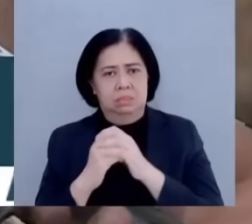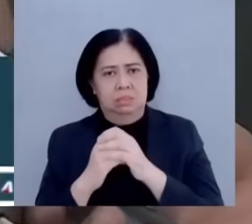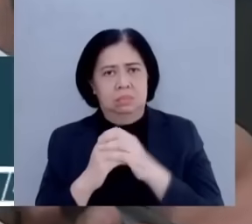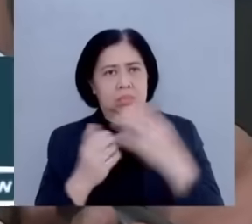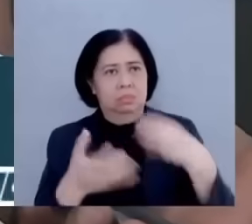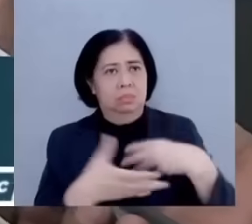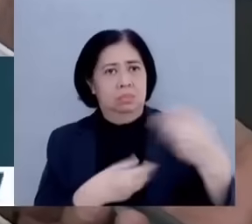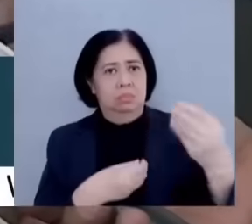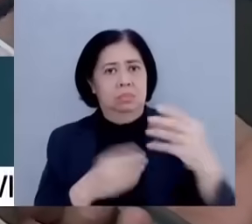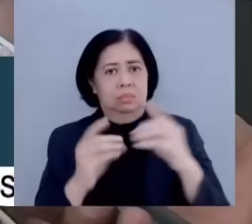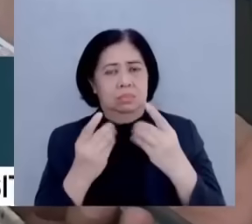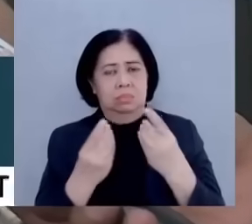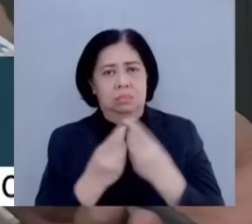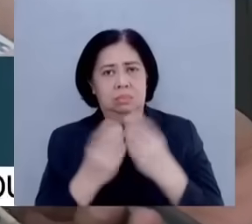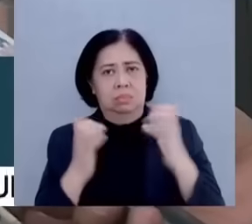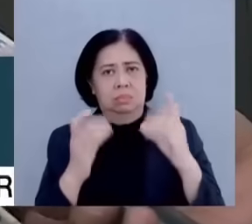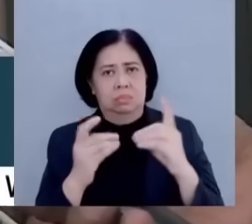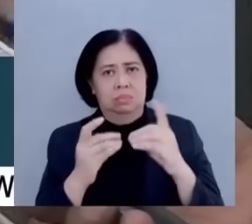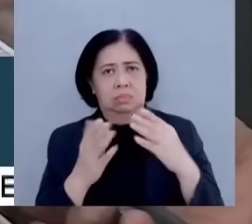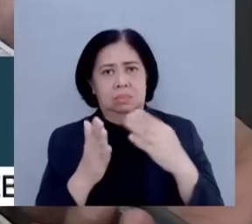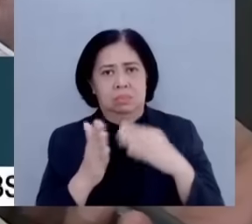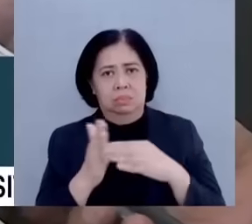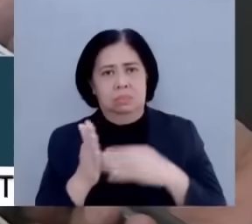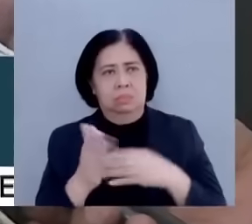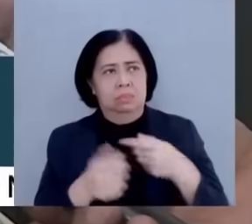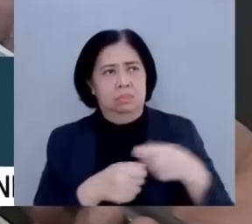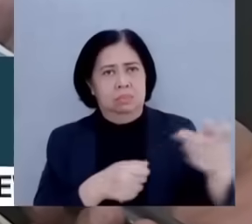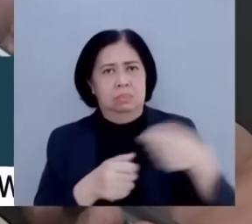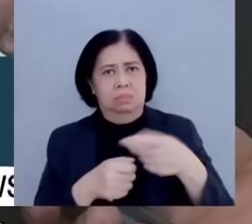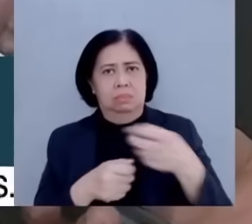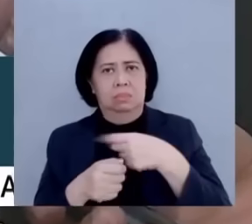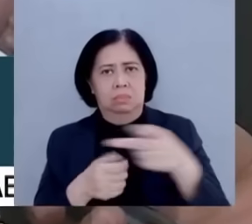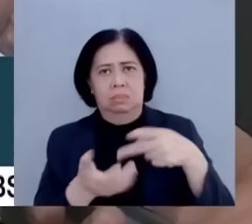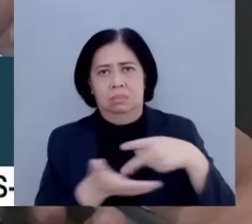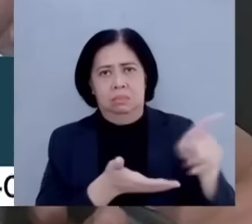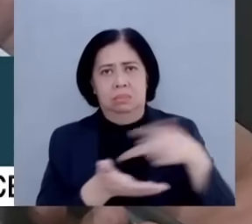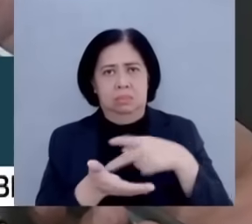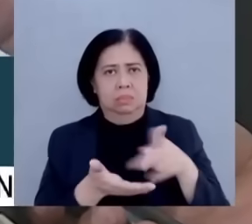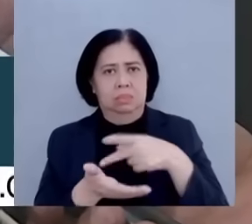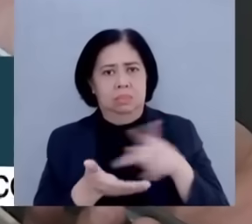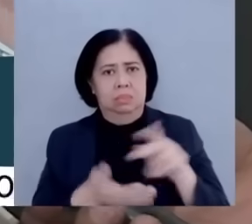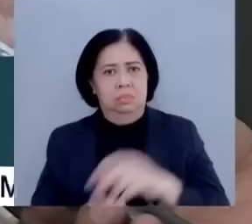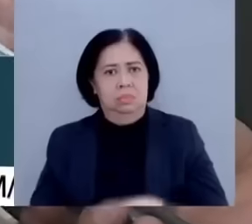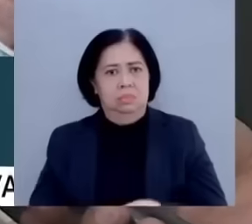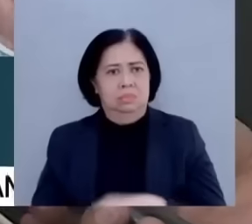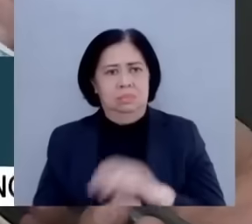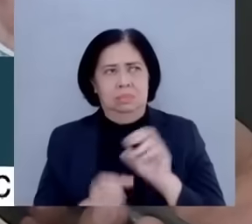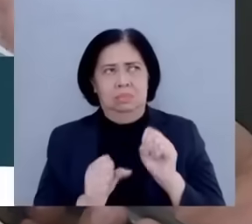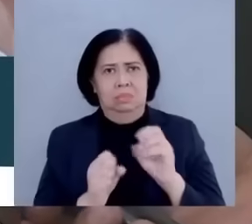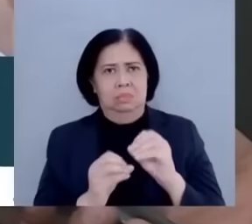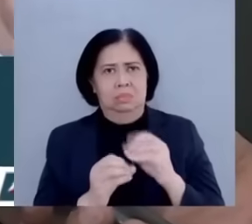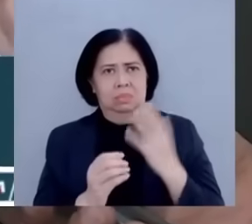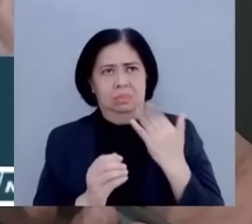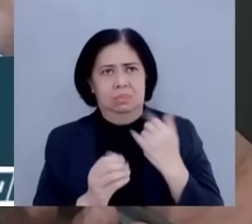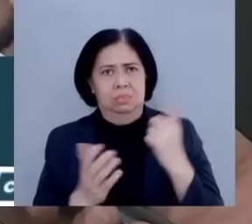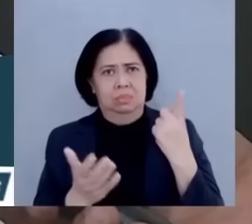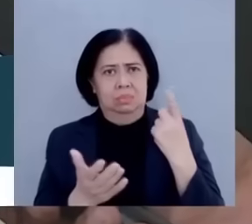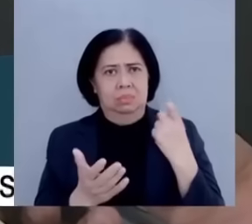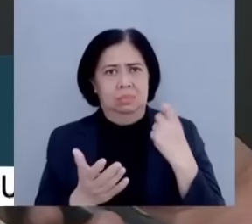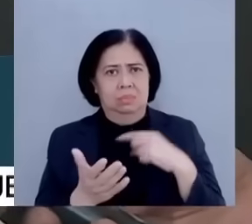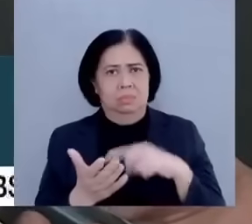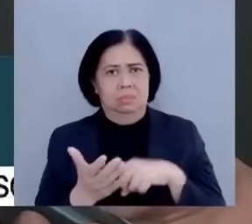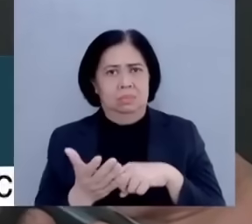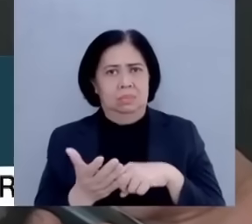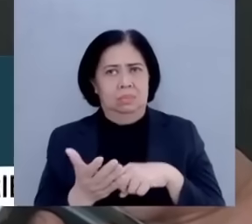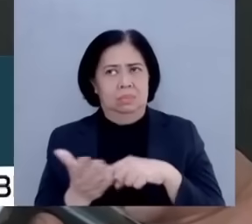DepEd, billions. Nagbabayad kami, nagbabayad. So, bakit nila kine-question yung